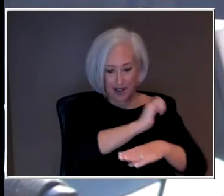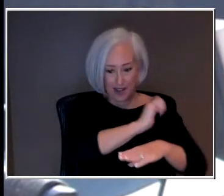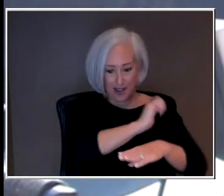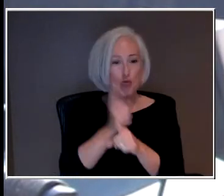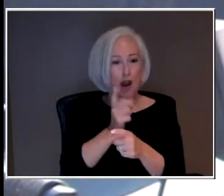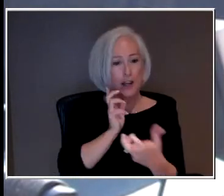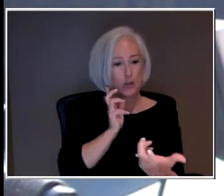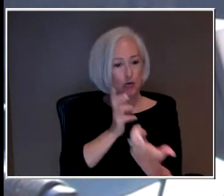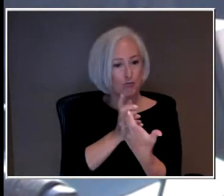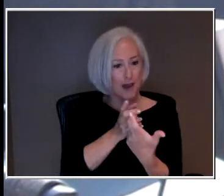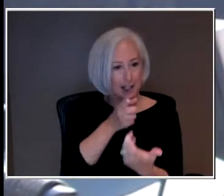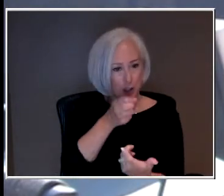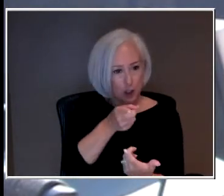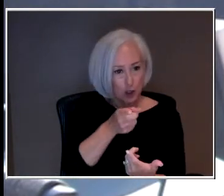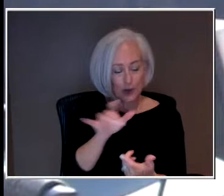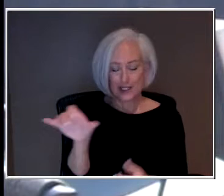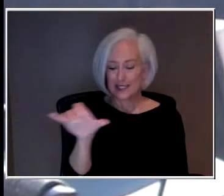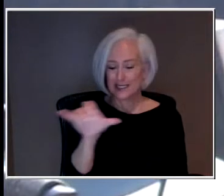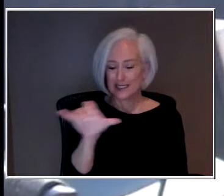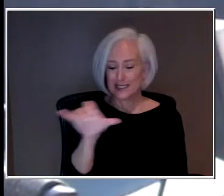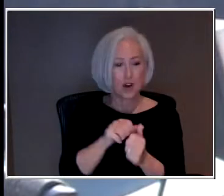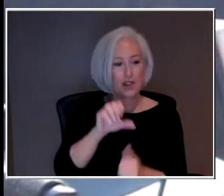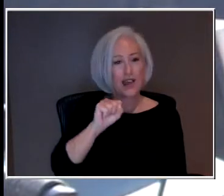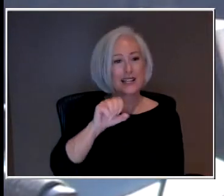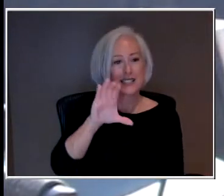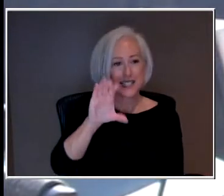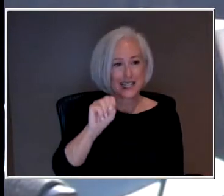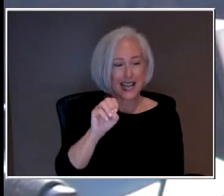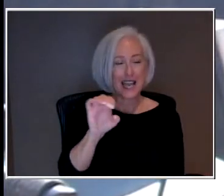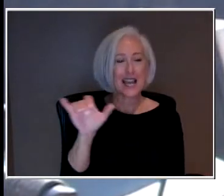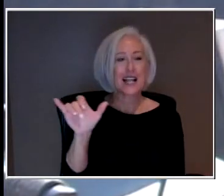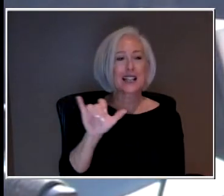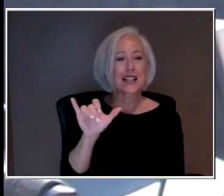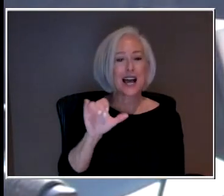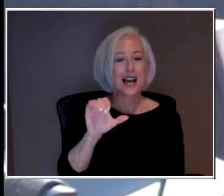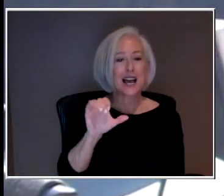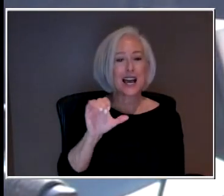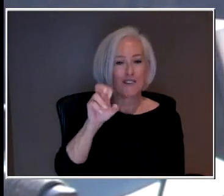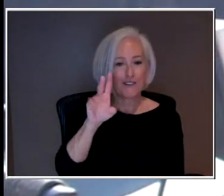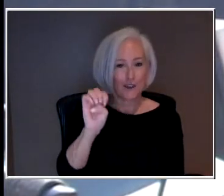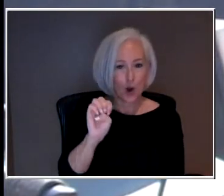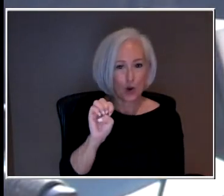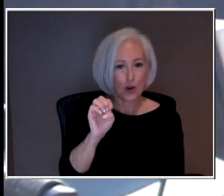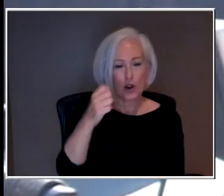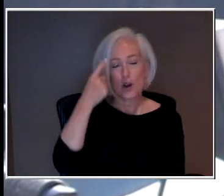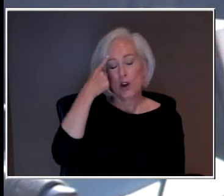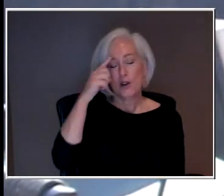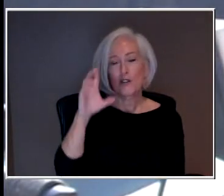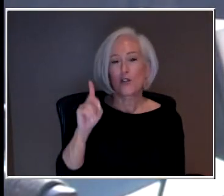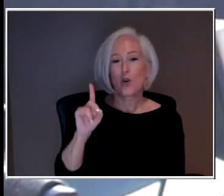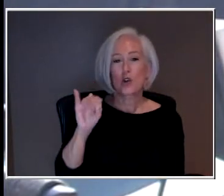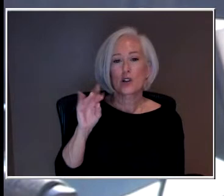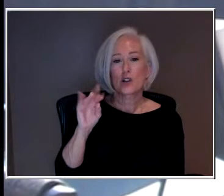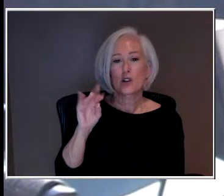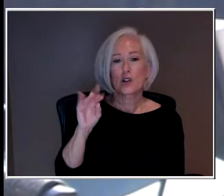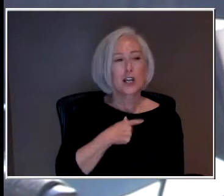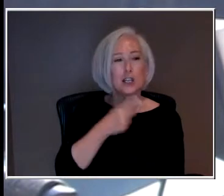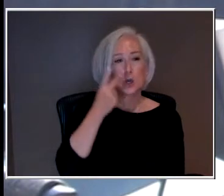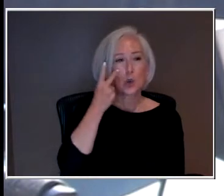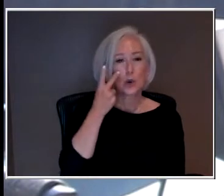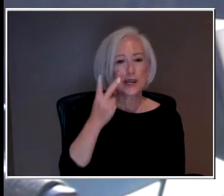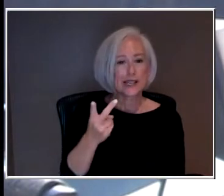like Evoke. We're level setting at first. We're seeing, for Diana, where is